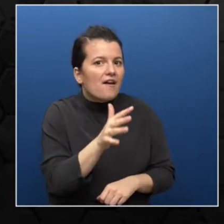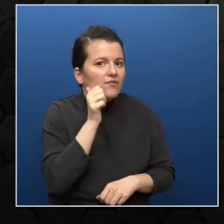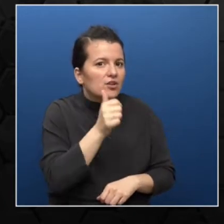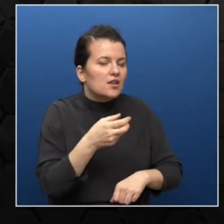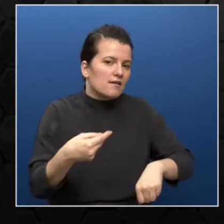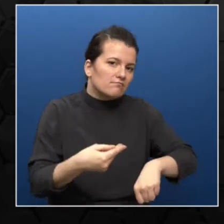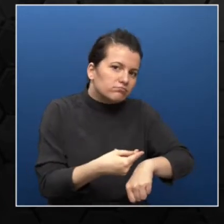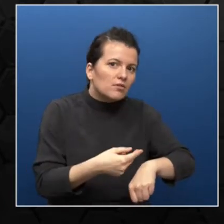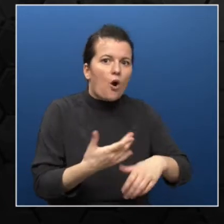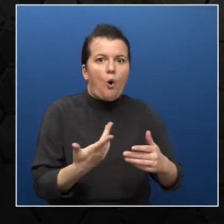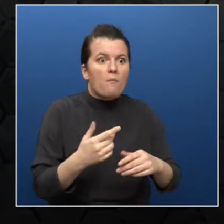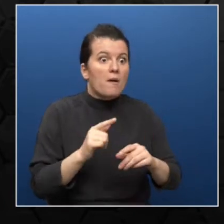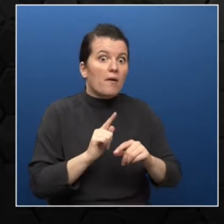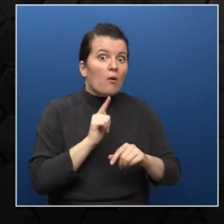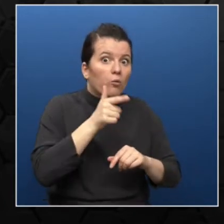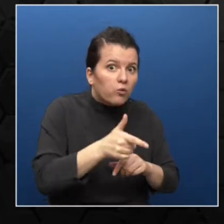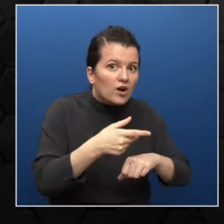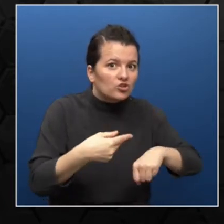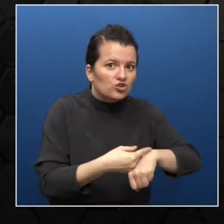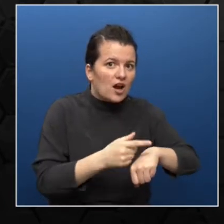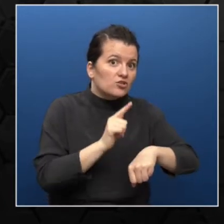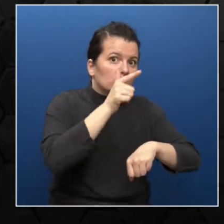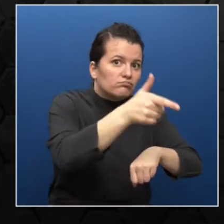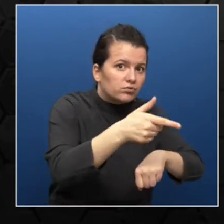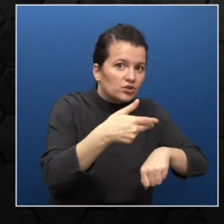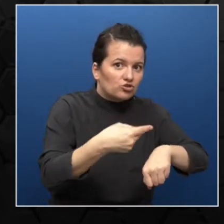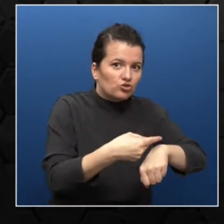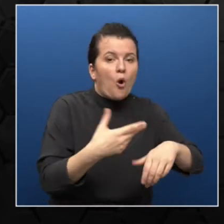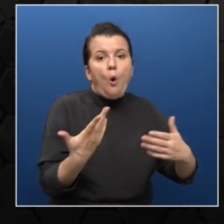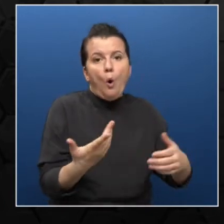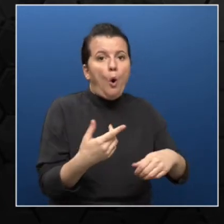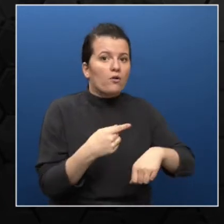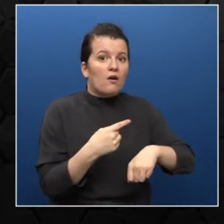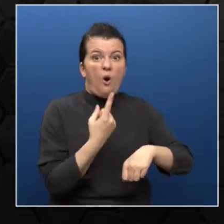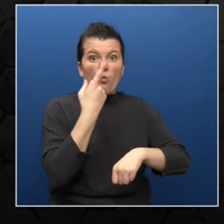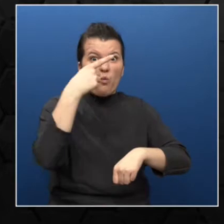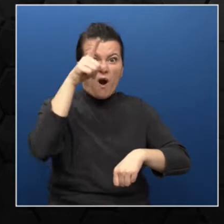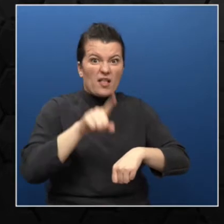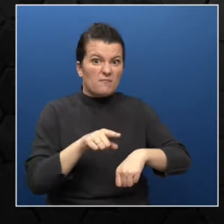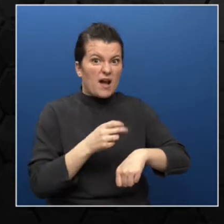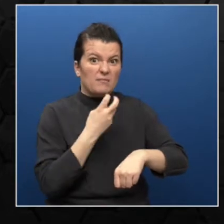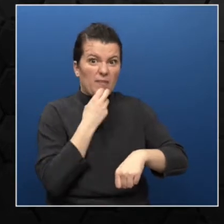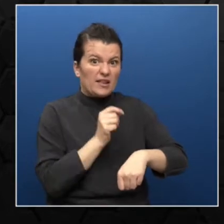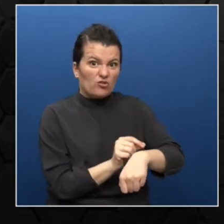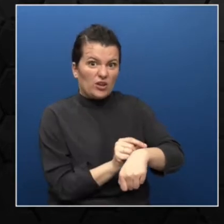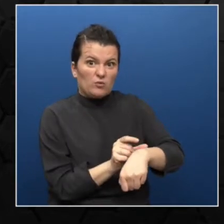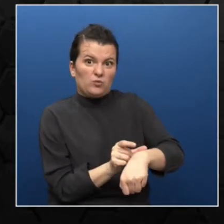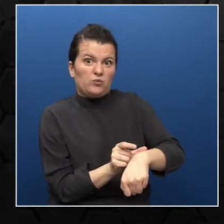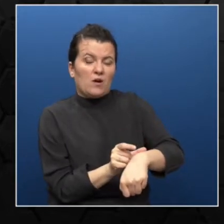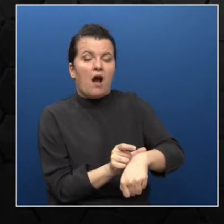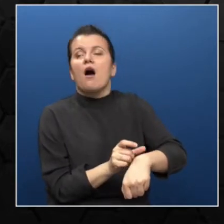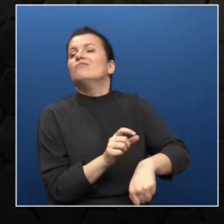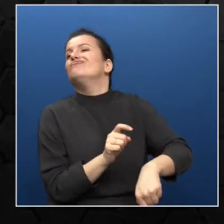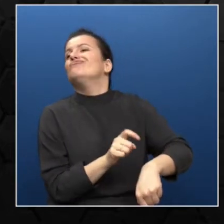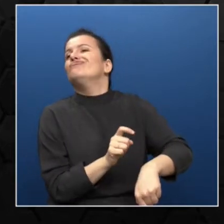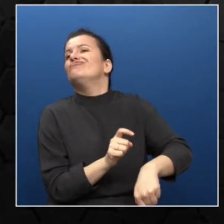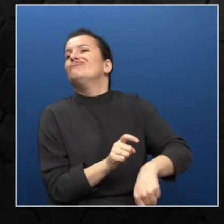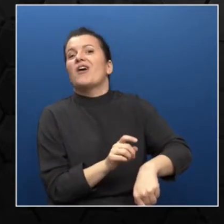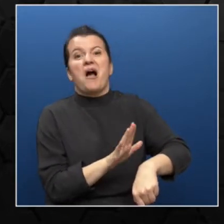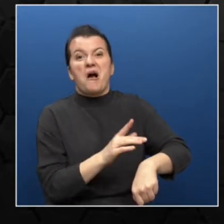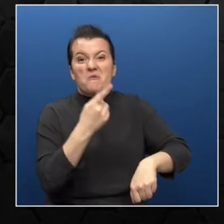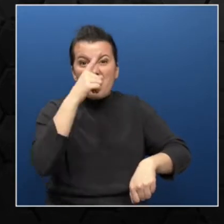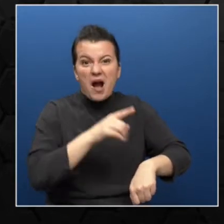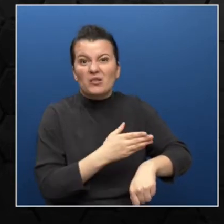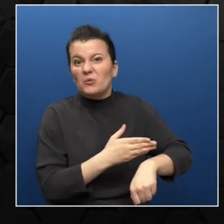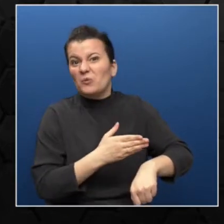that in a full battery backup runs over a month? Yeah, so everyone would like to go for the second option. So yeah,